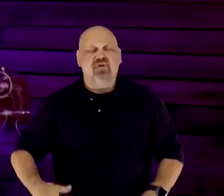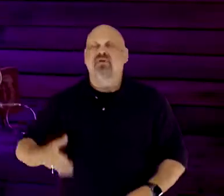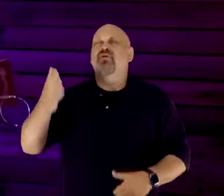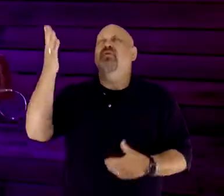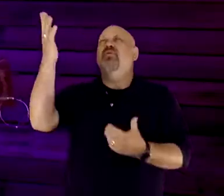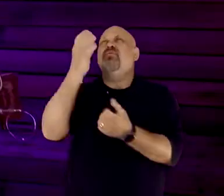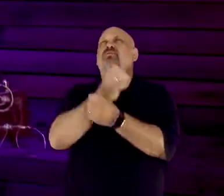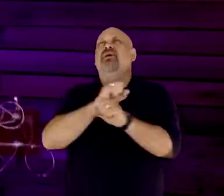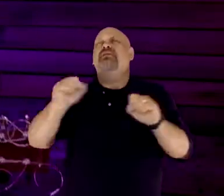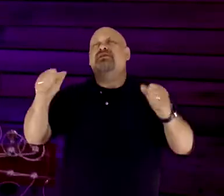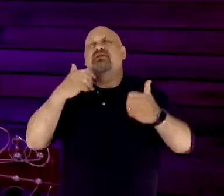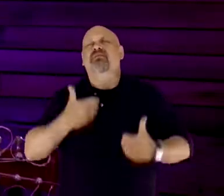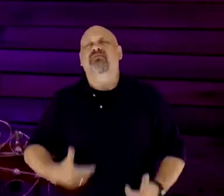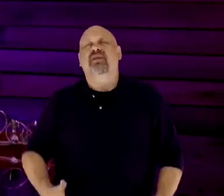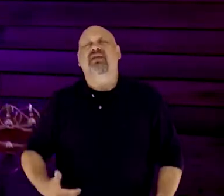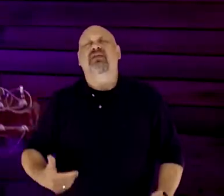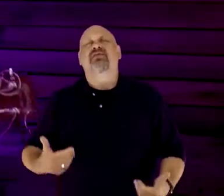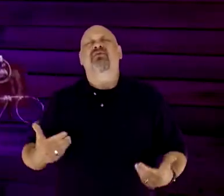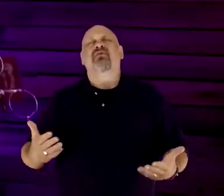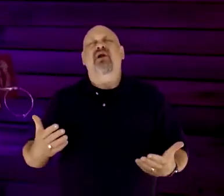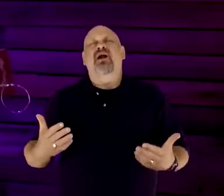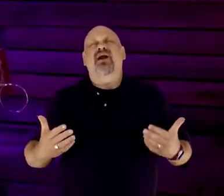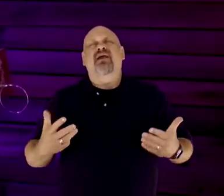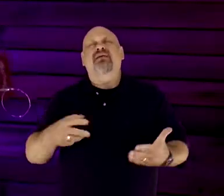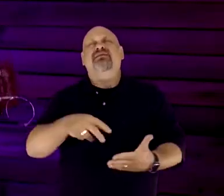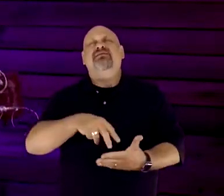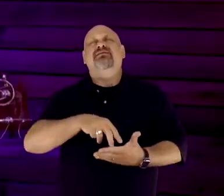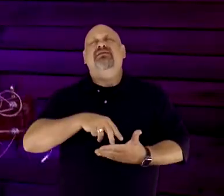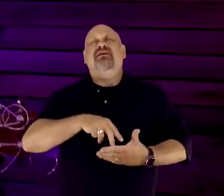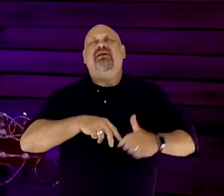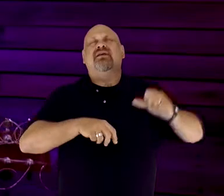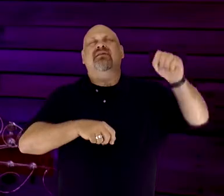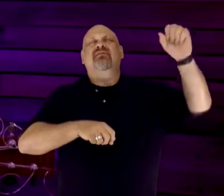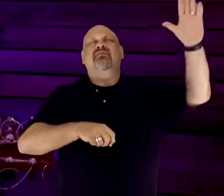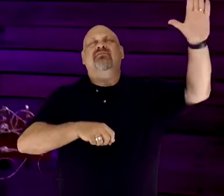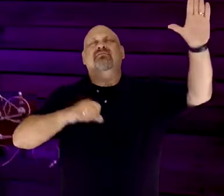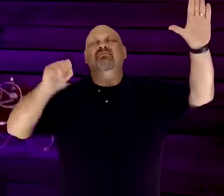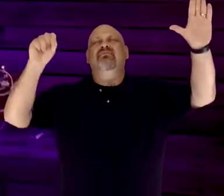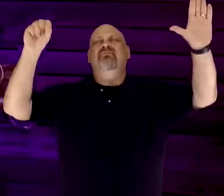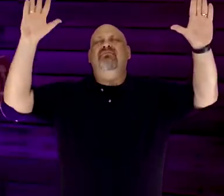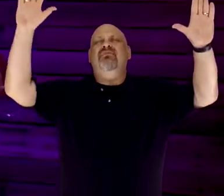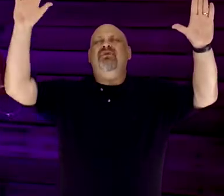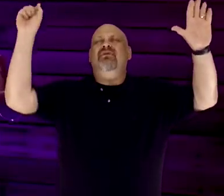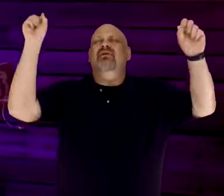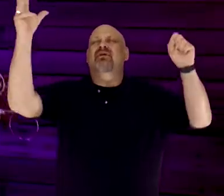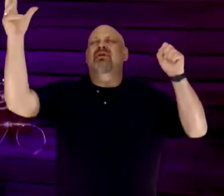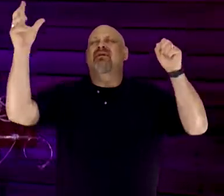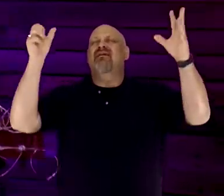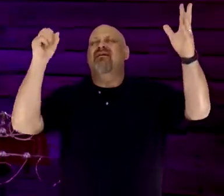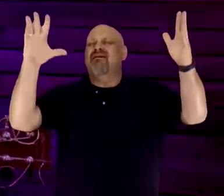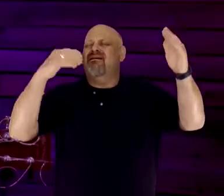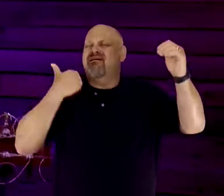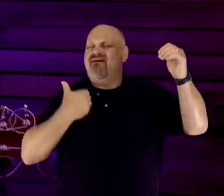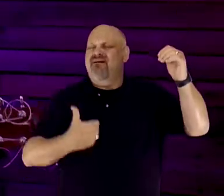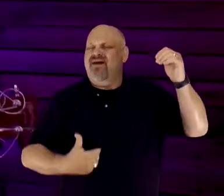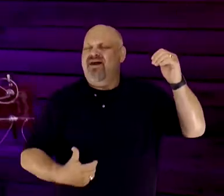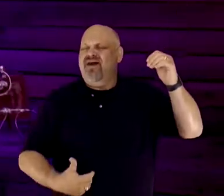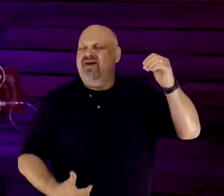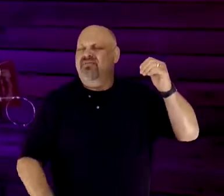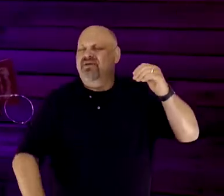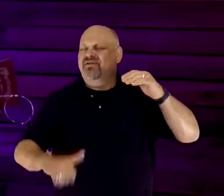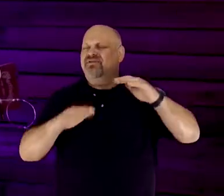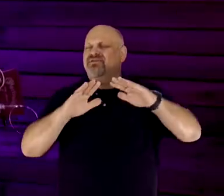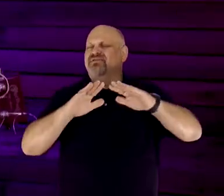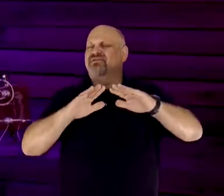You rescued me so I could stand and sing. Oh, I am